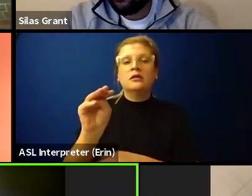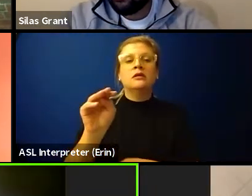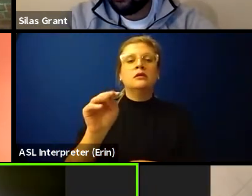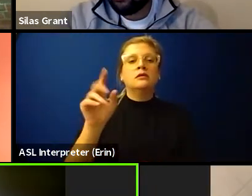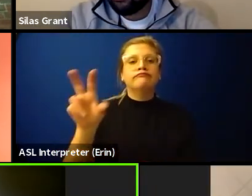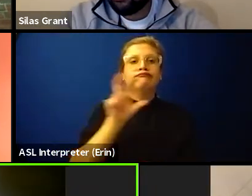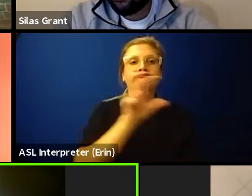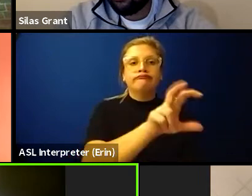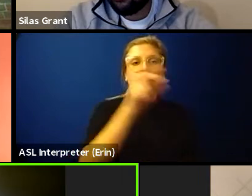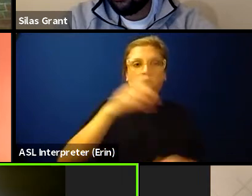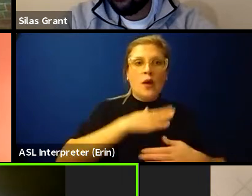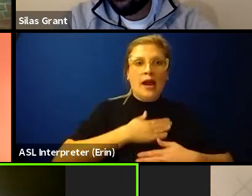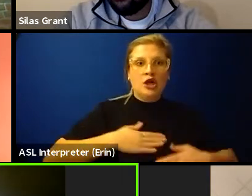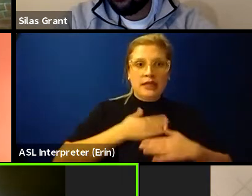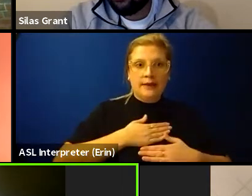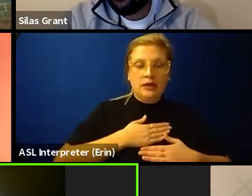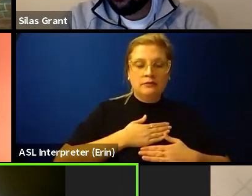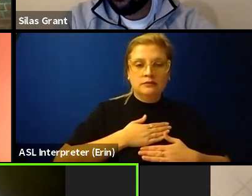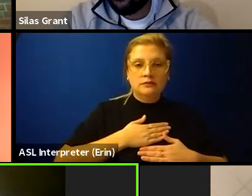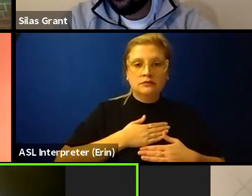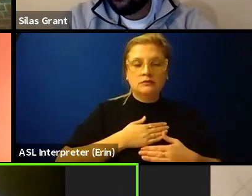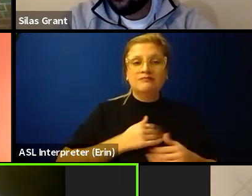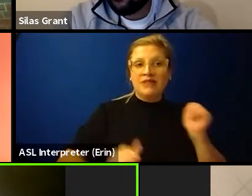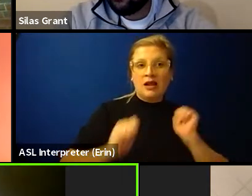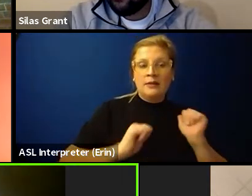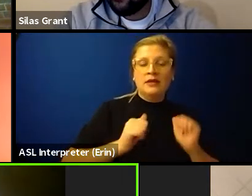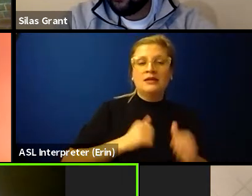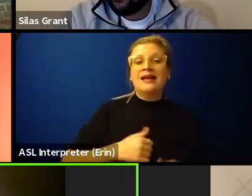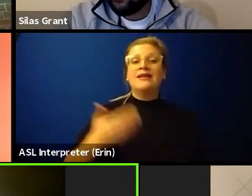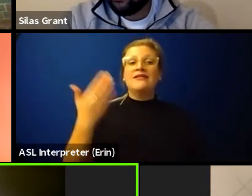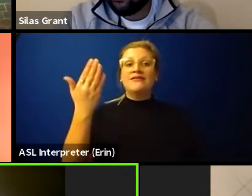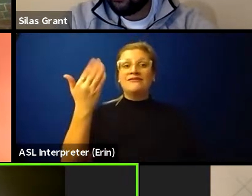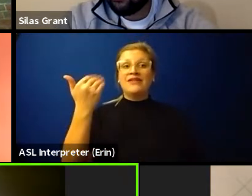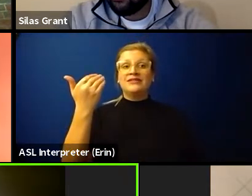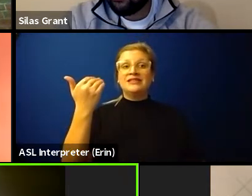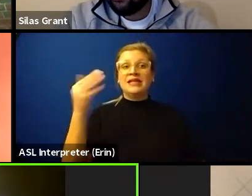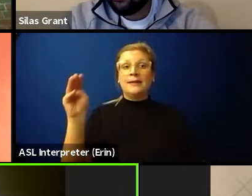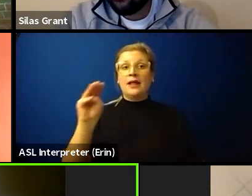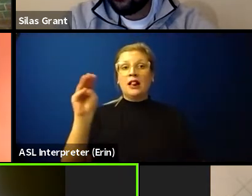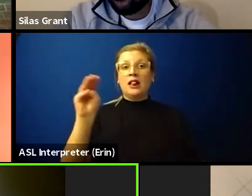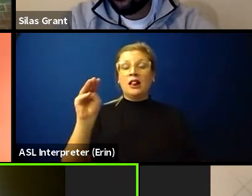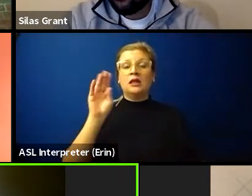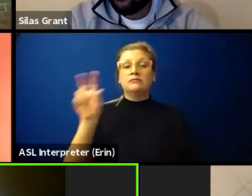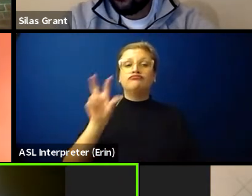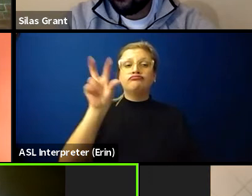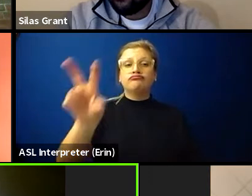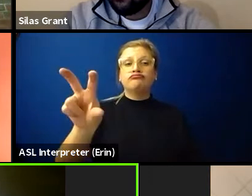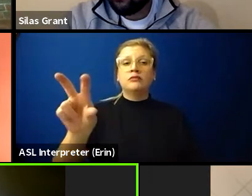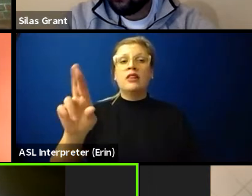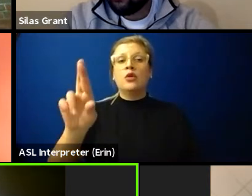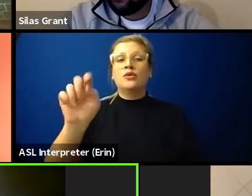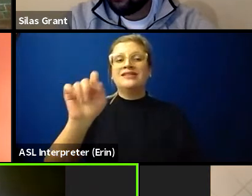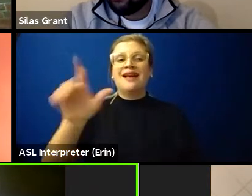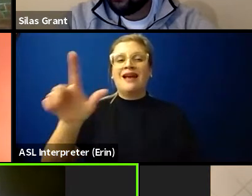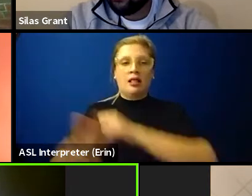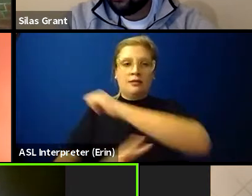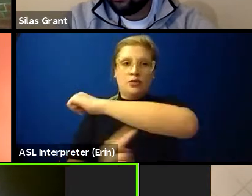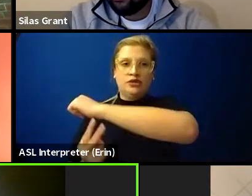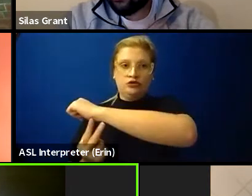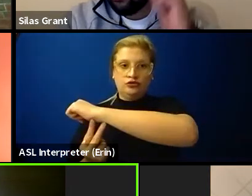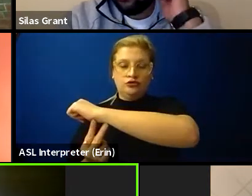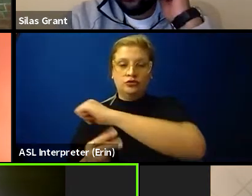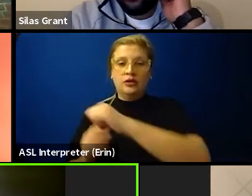fund, and 15 million will be going towards the retail bridge fund. Disbursement will begin with